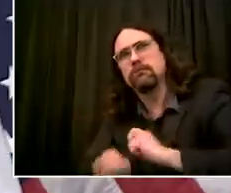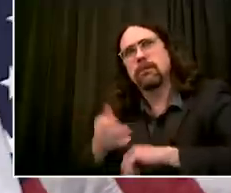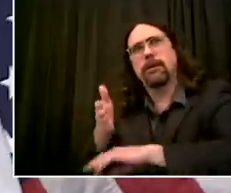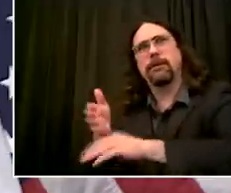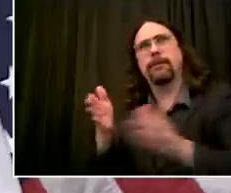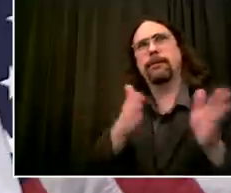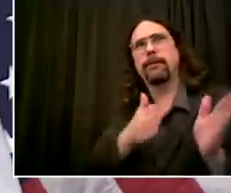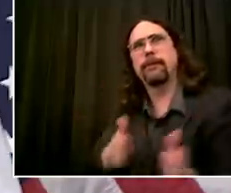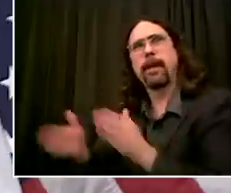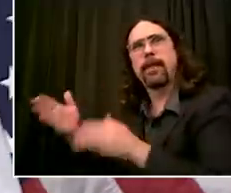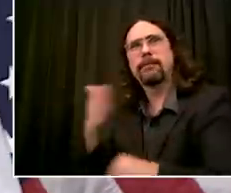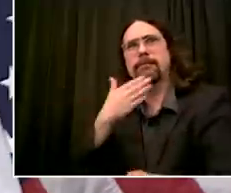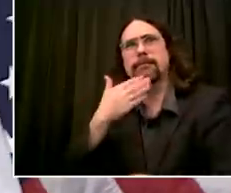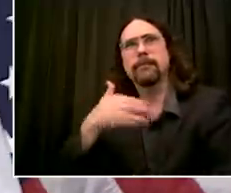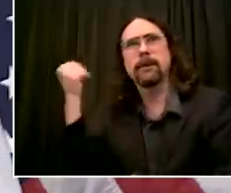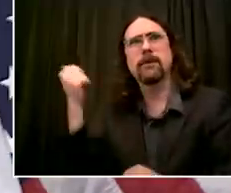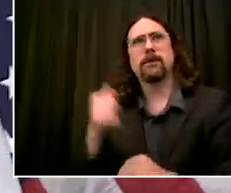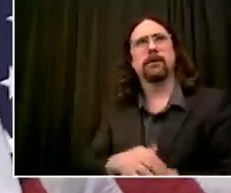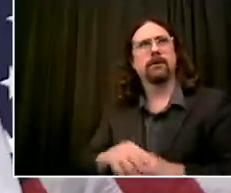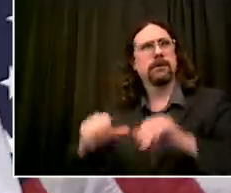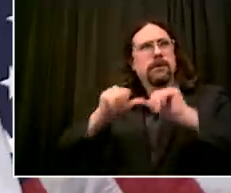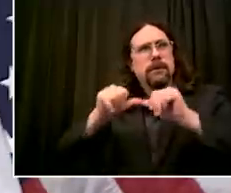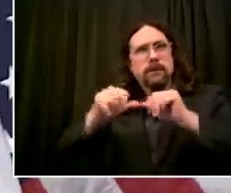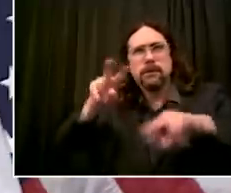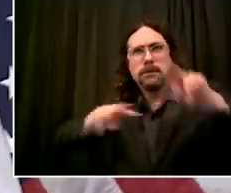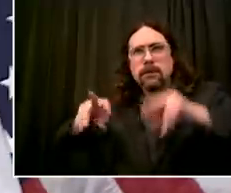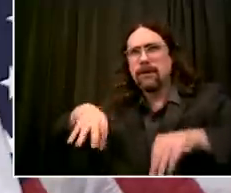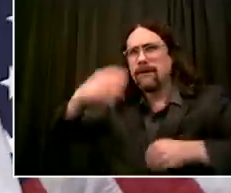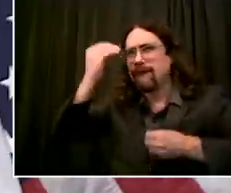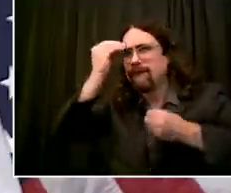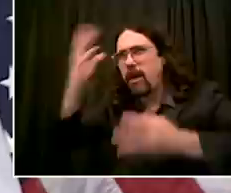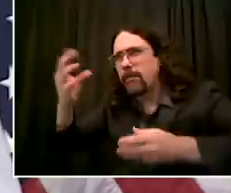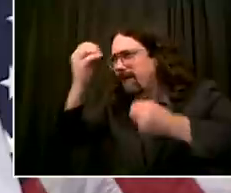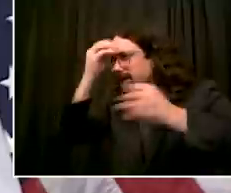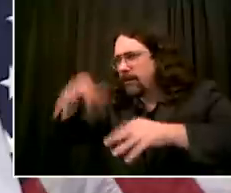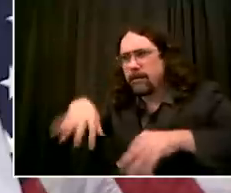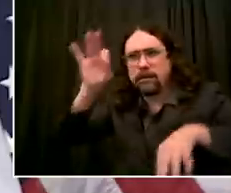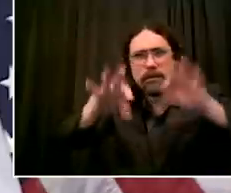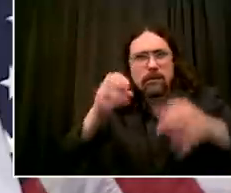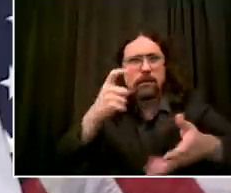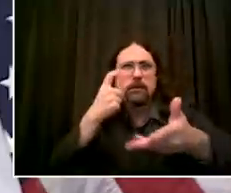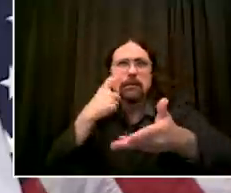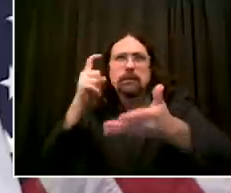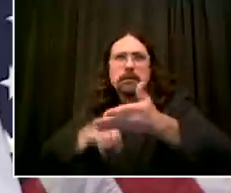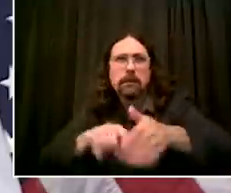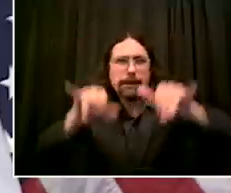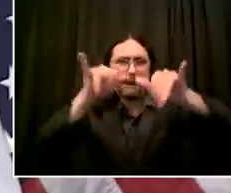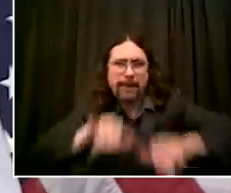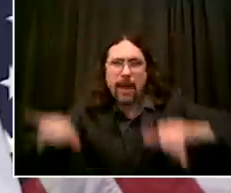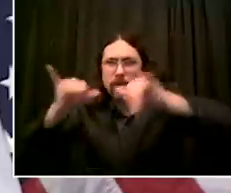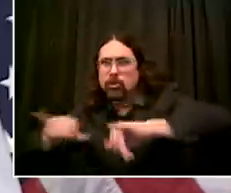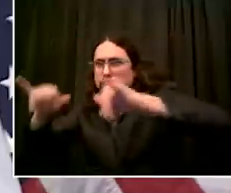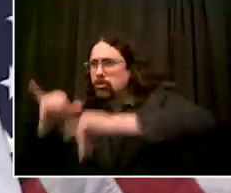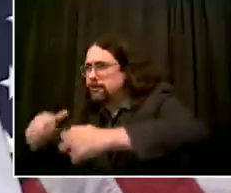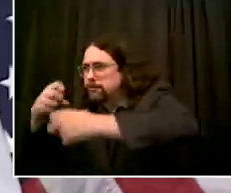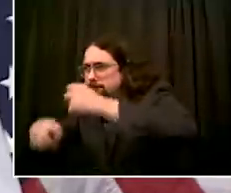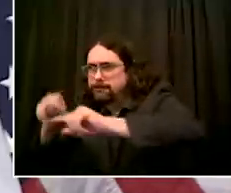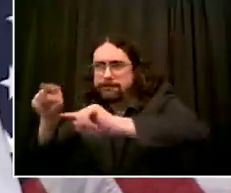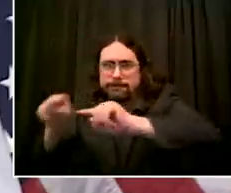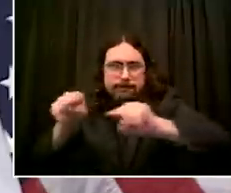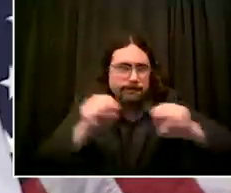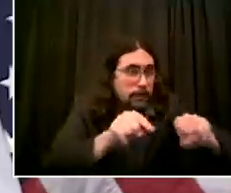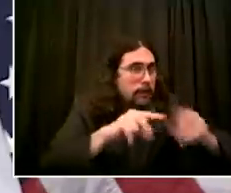what was happening, that the adjustments were made. Last night showed me something very different. We're going to stay with this strategy through the